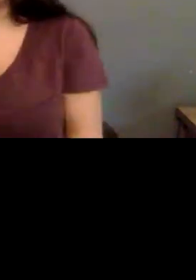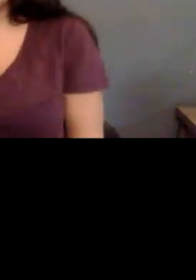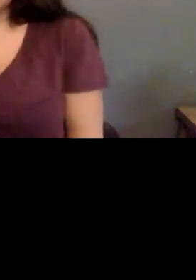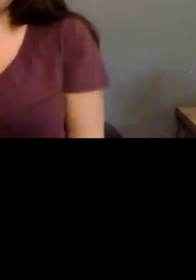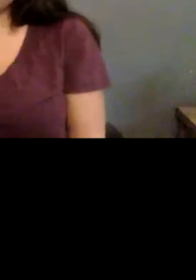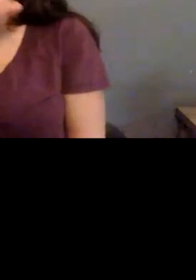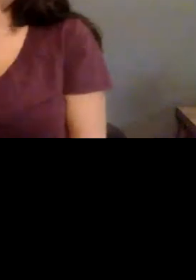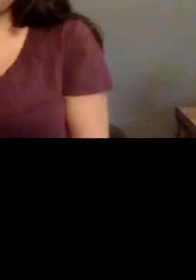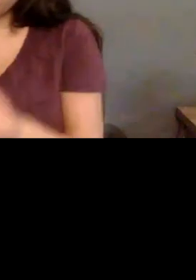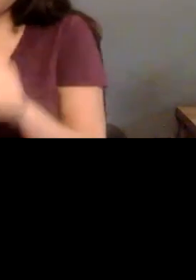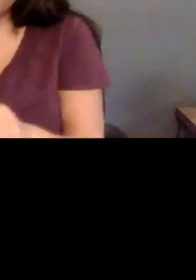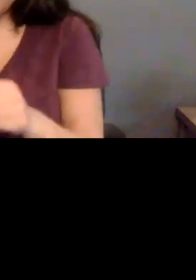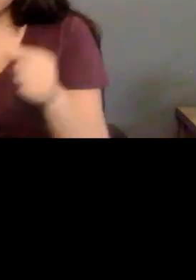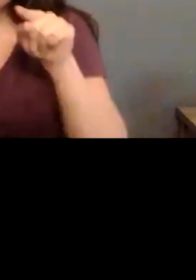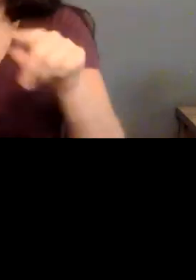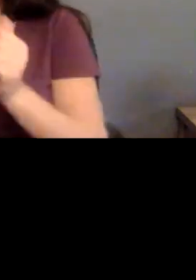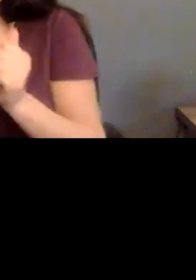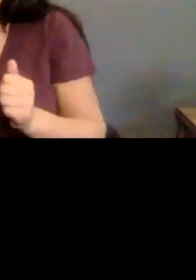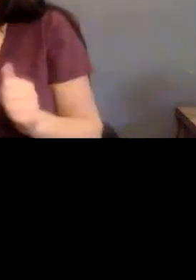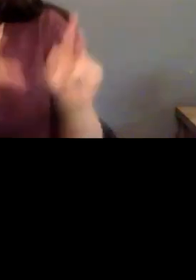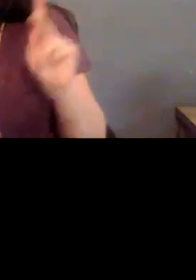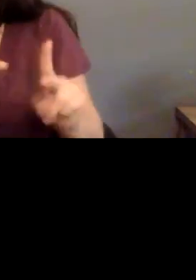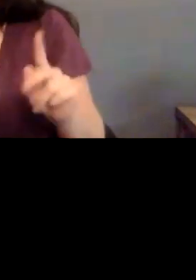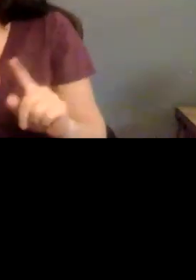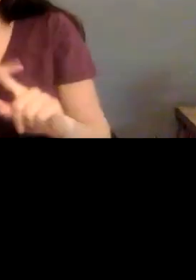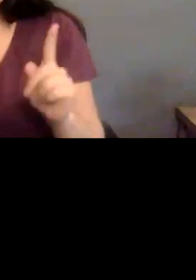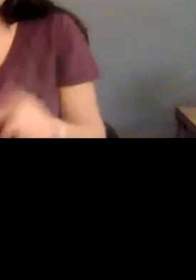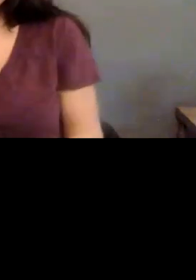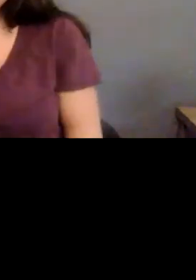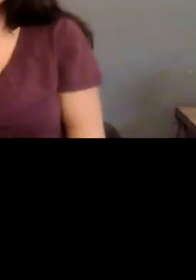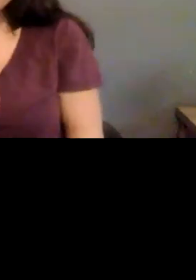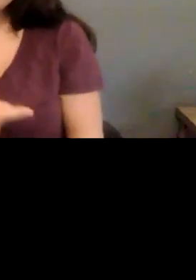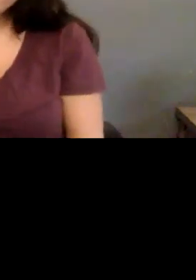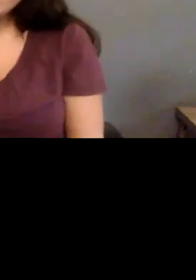probably follows what we see with hearing individuals, but I'm not sure.